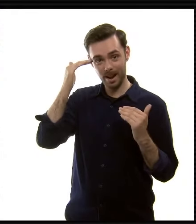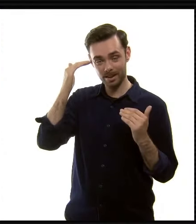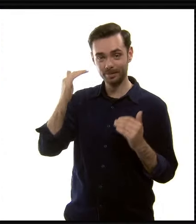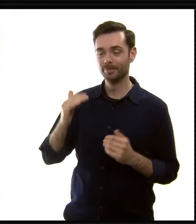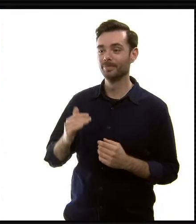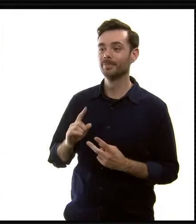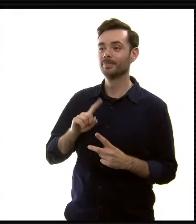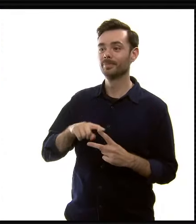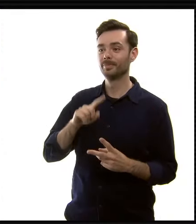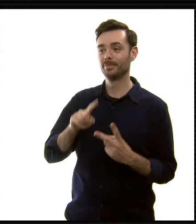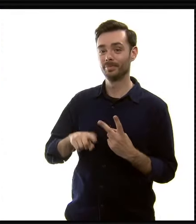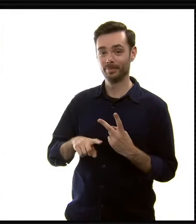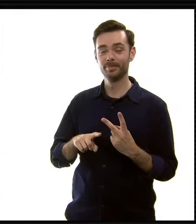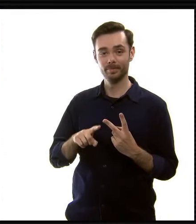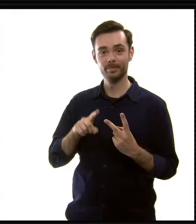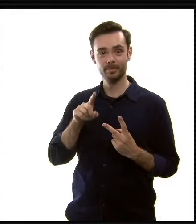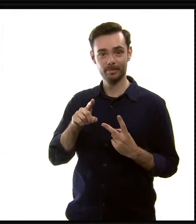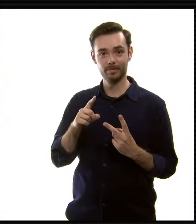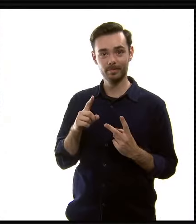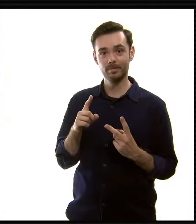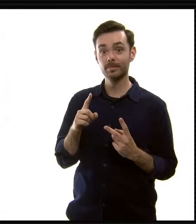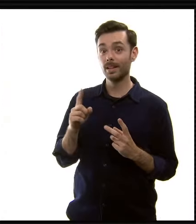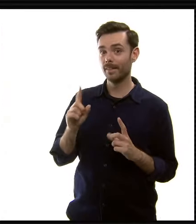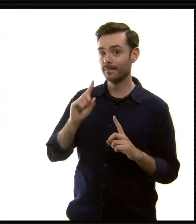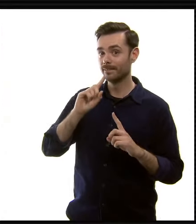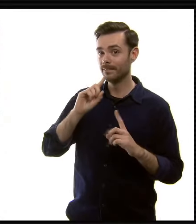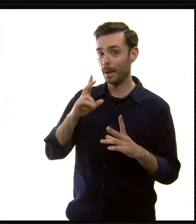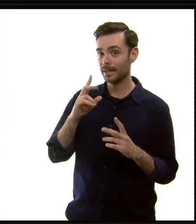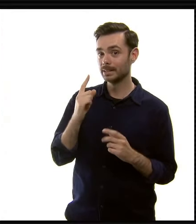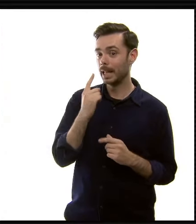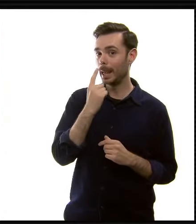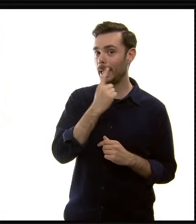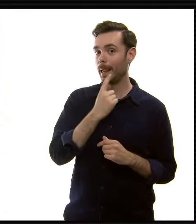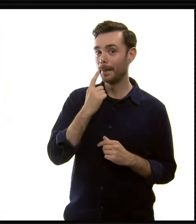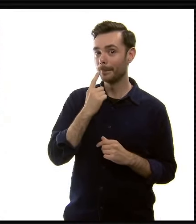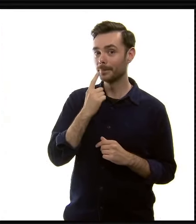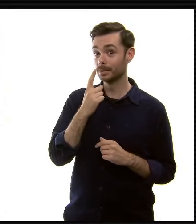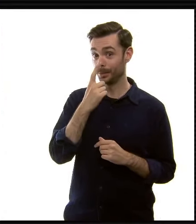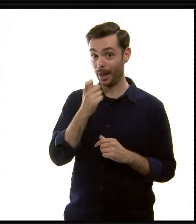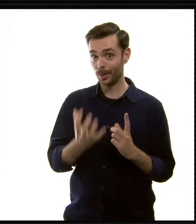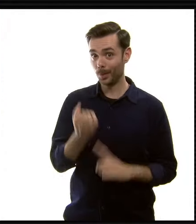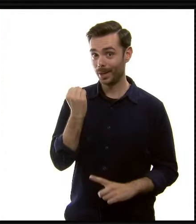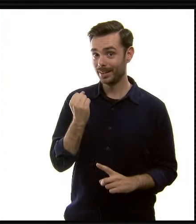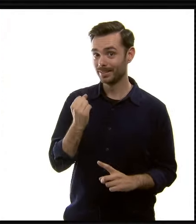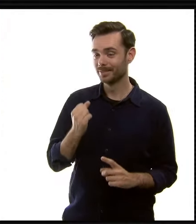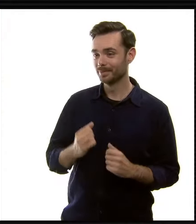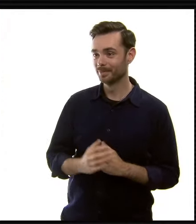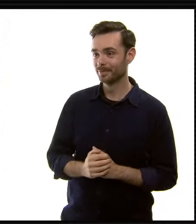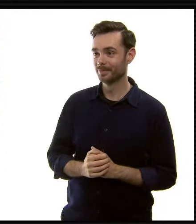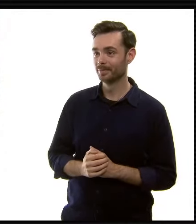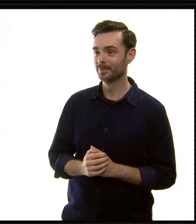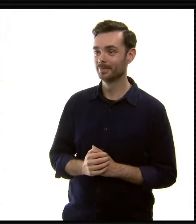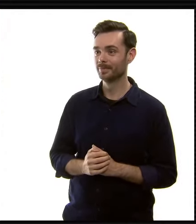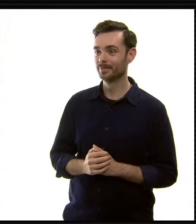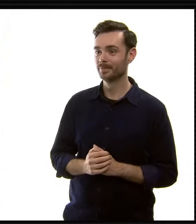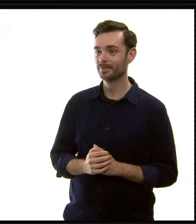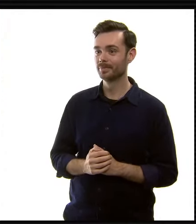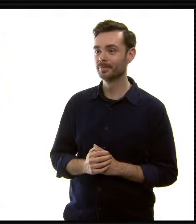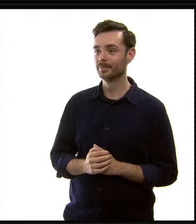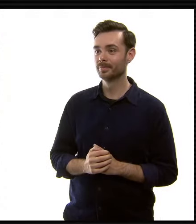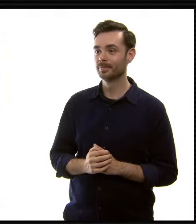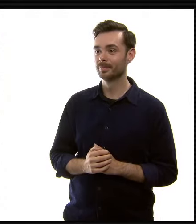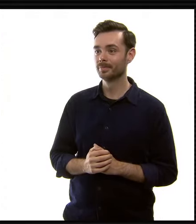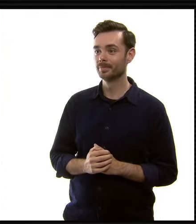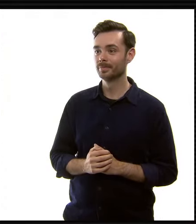news. And there's a chance to grab some famous lips, news. But first, if you happen to spot a large-headed figure wearing a